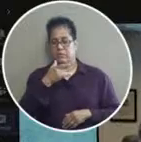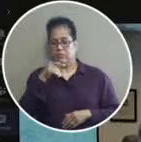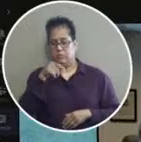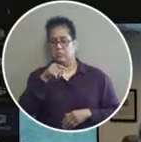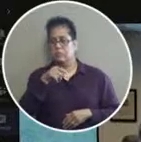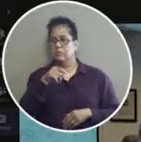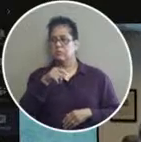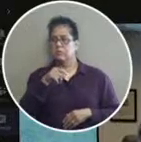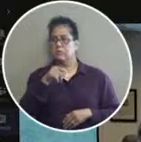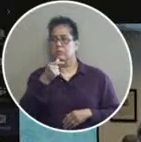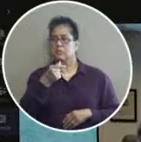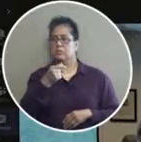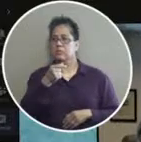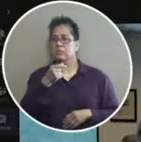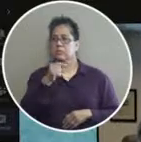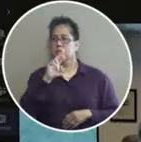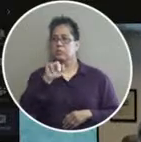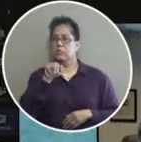be very